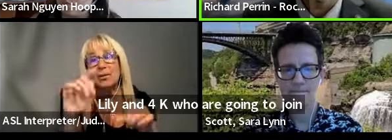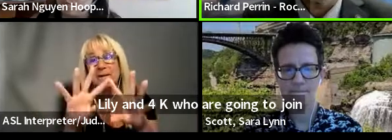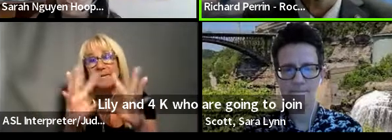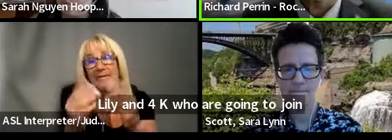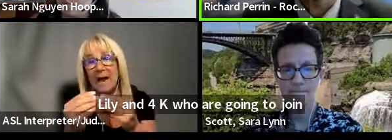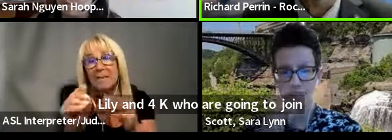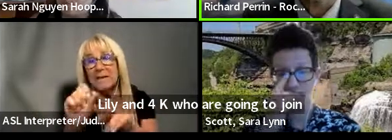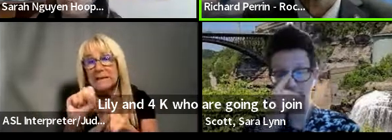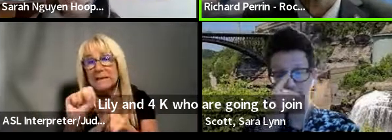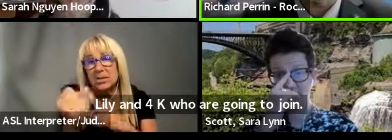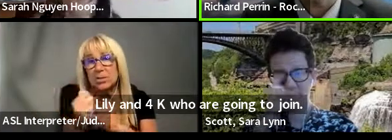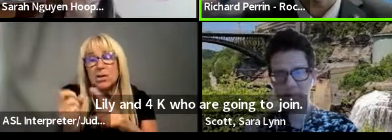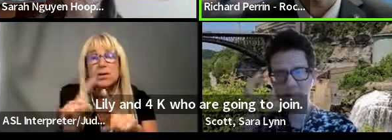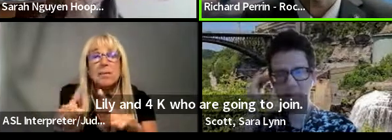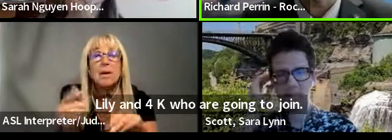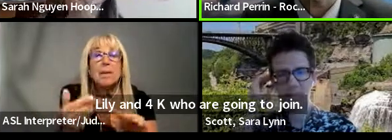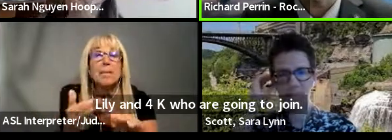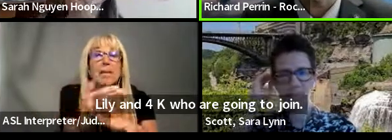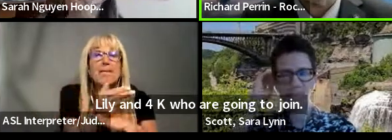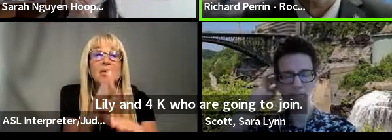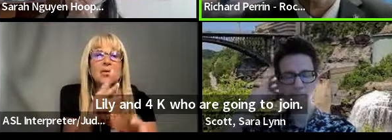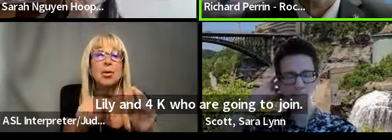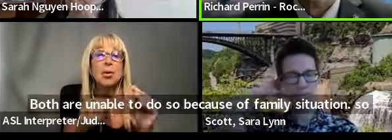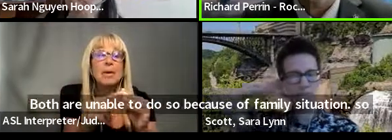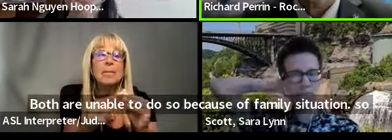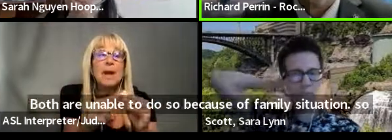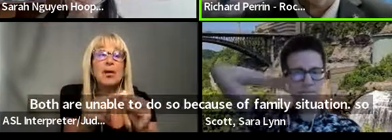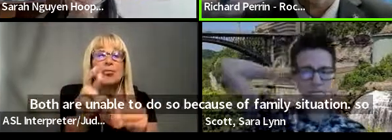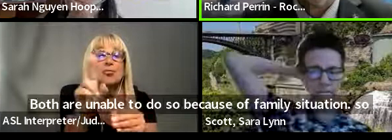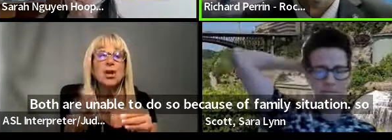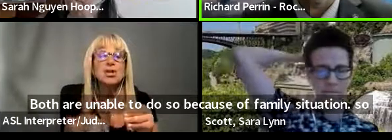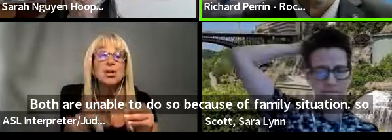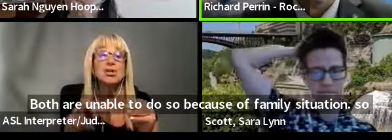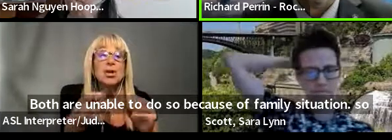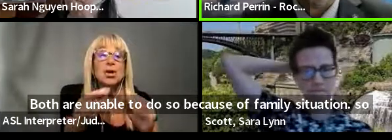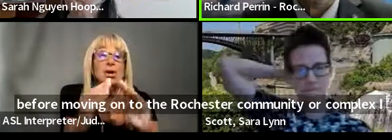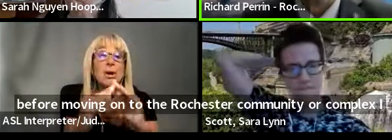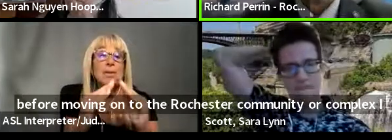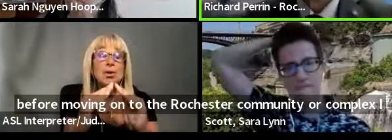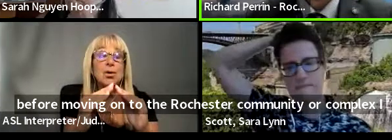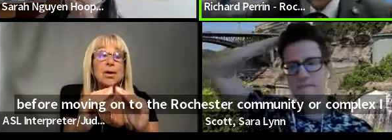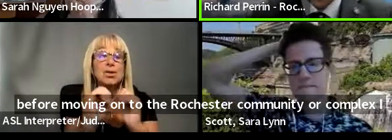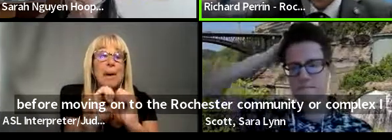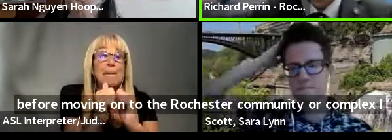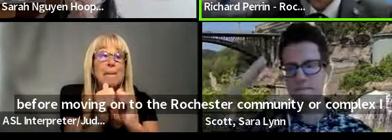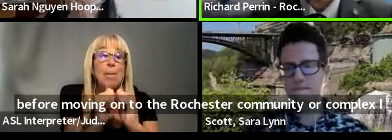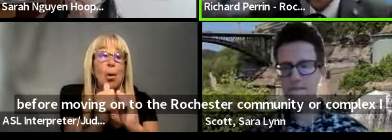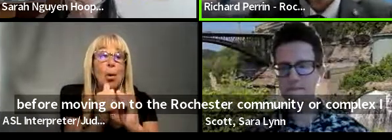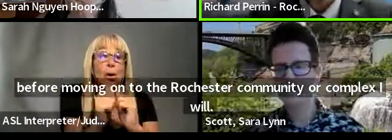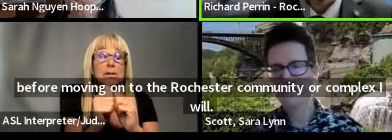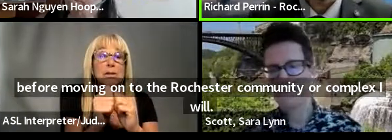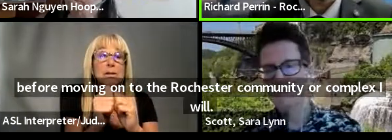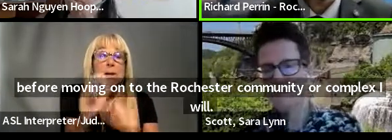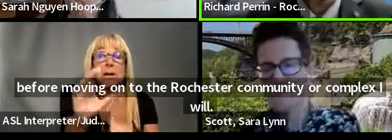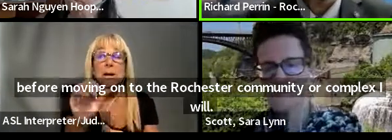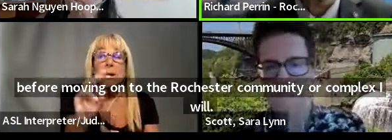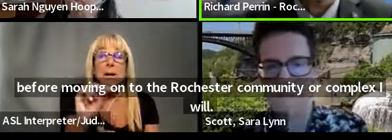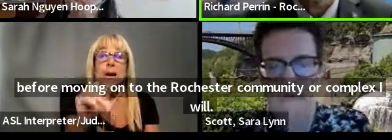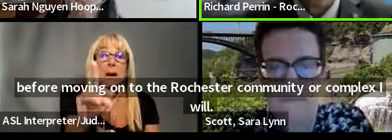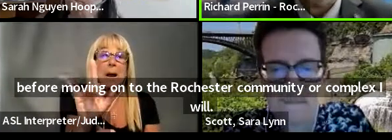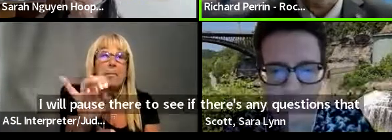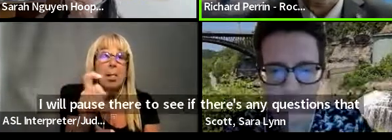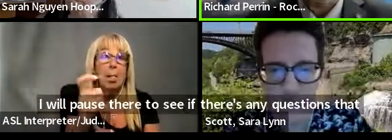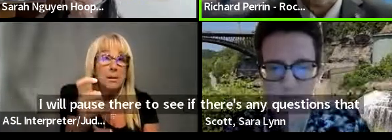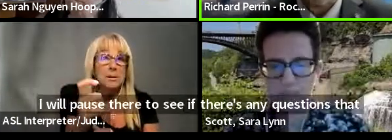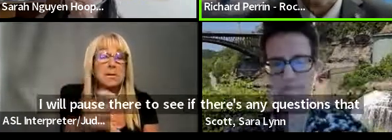So before moving on to the Rochester Community Sports Complex, I will pause there to see if there's any questions that I may be able